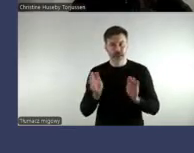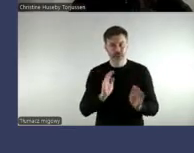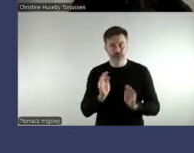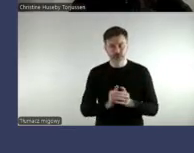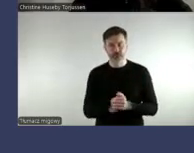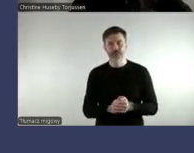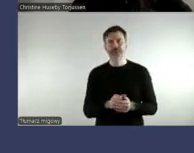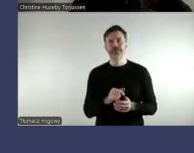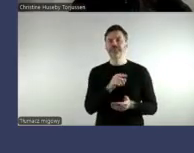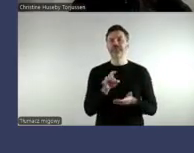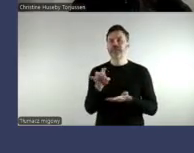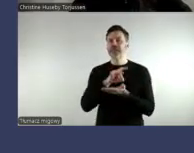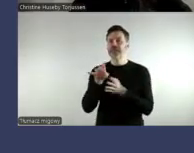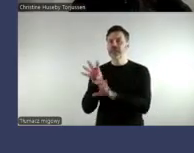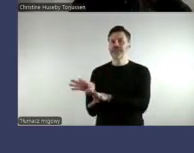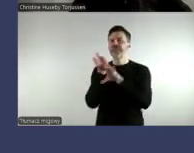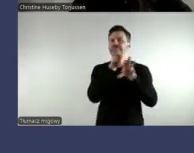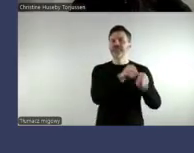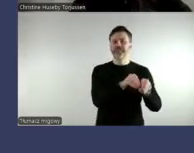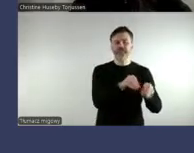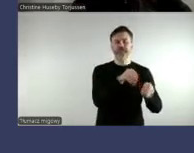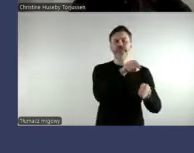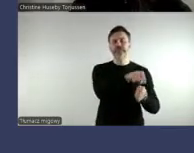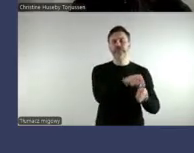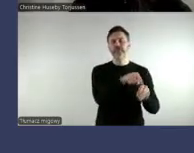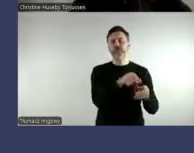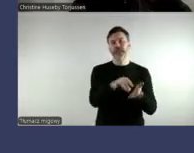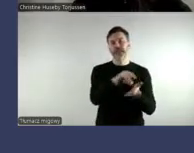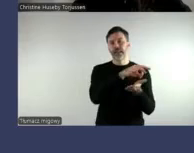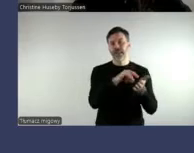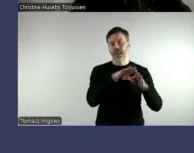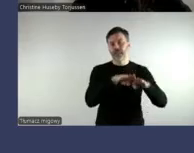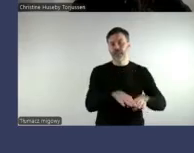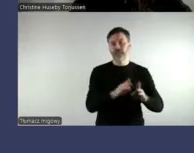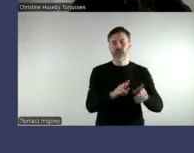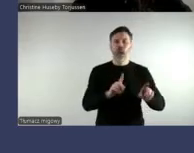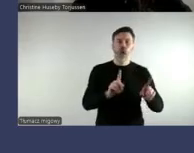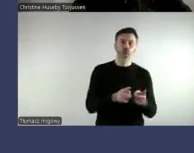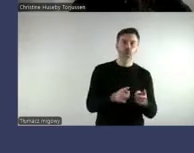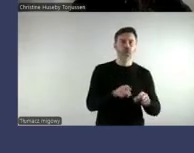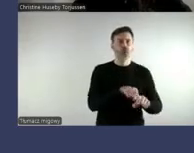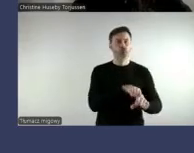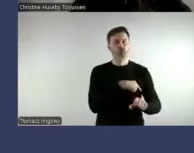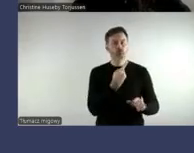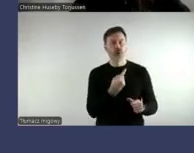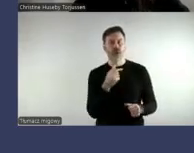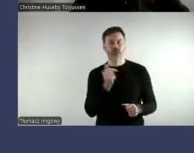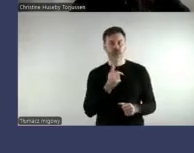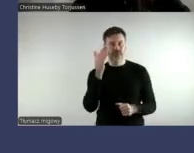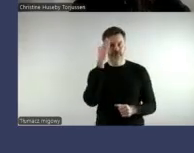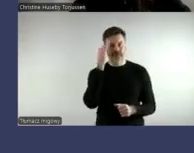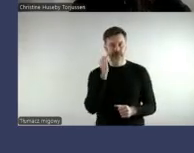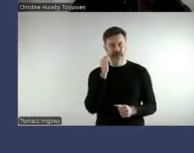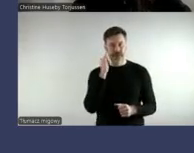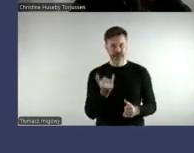So another need and change and development are the cooperation across national borders. So we already have